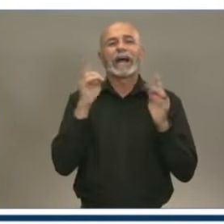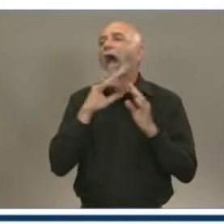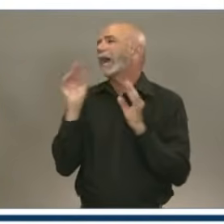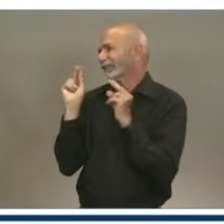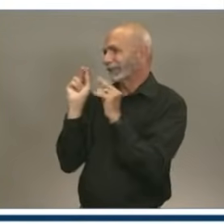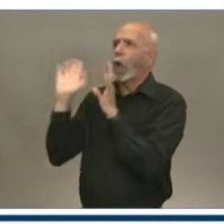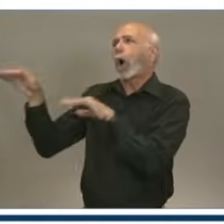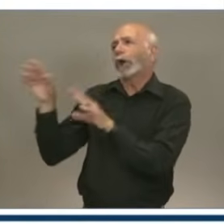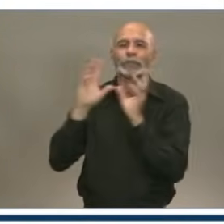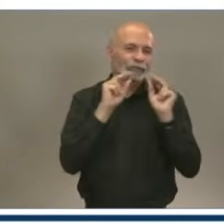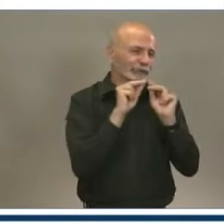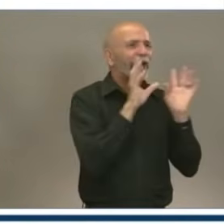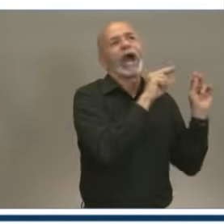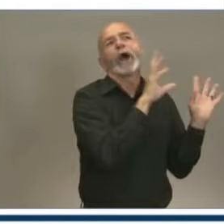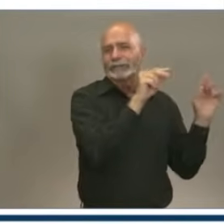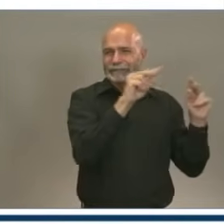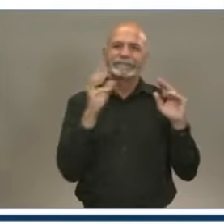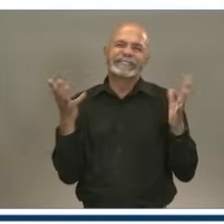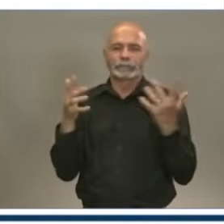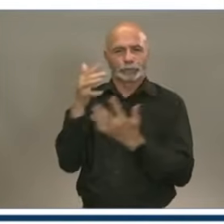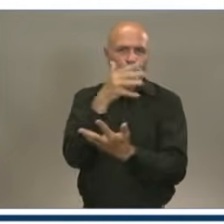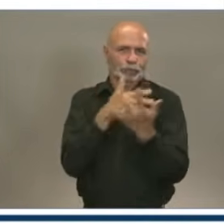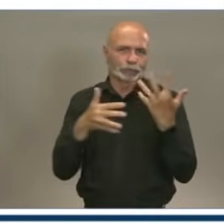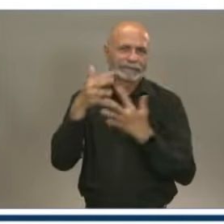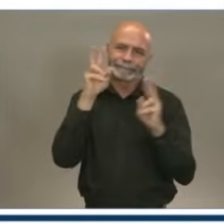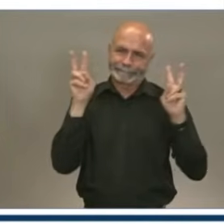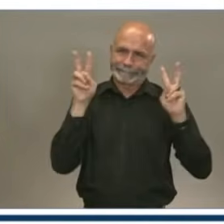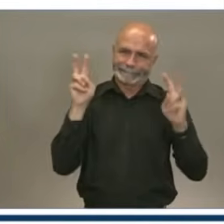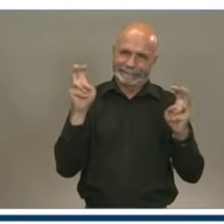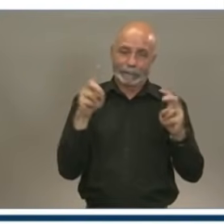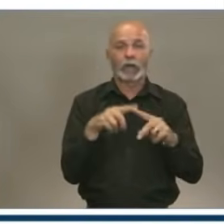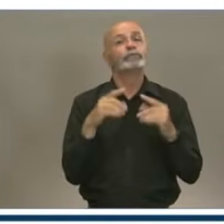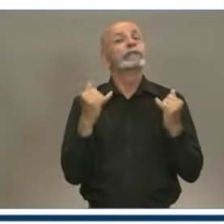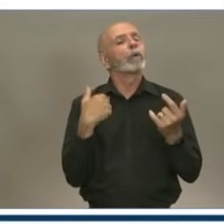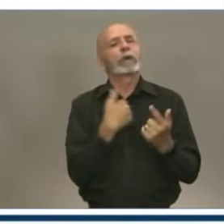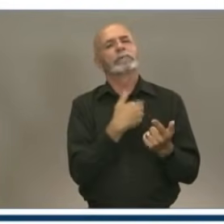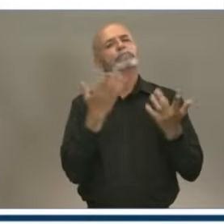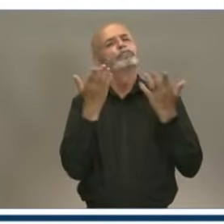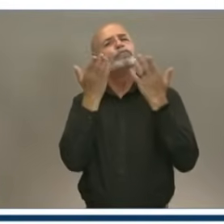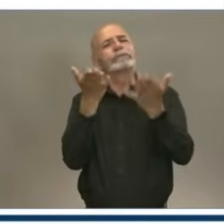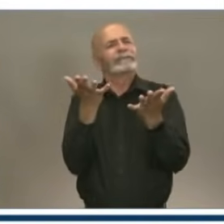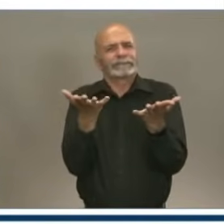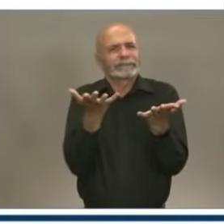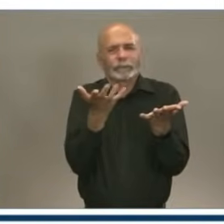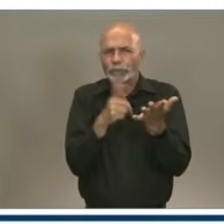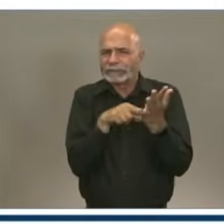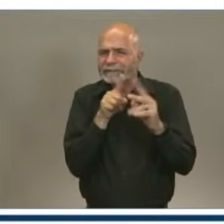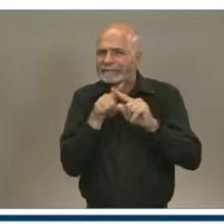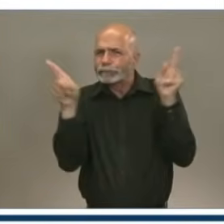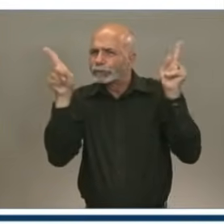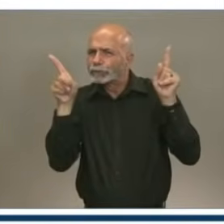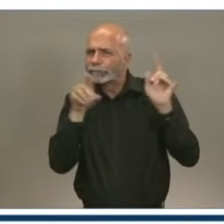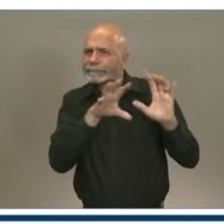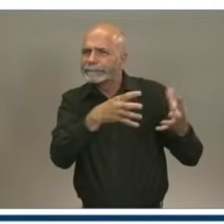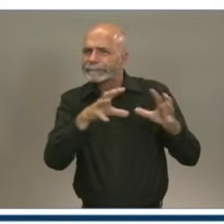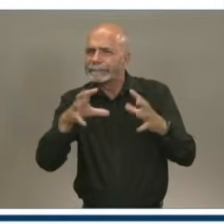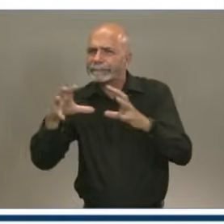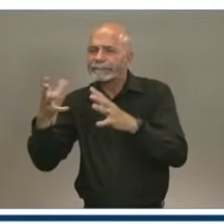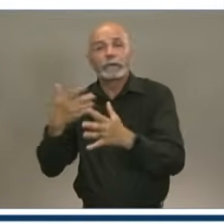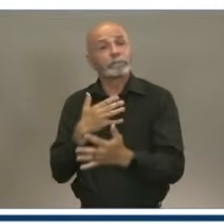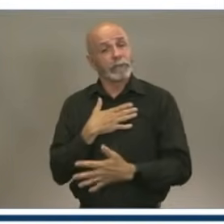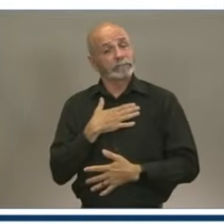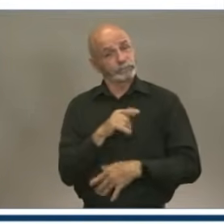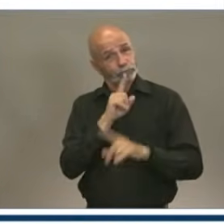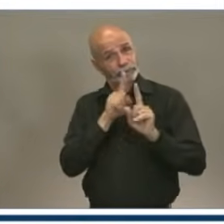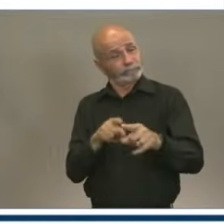the first time they brought forward looking to be considered as defined differently. My response to them is that for phase 4, they're going to